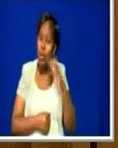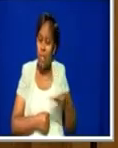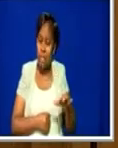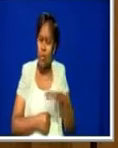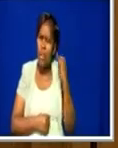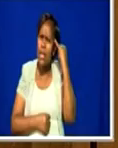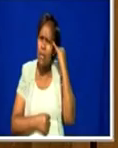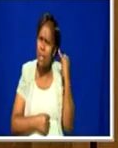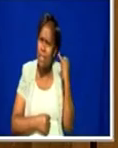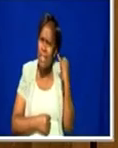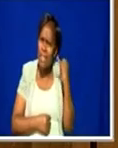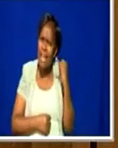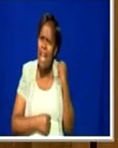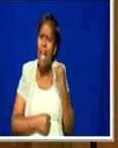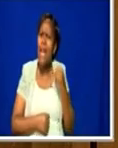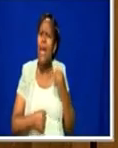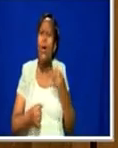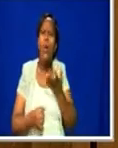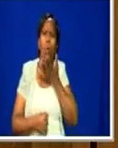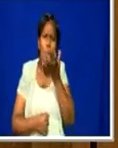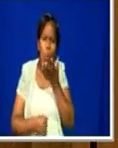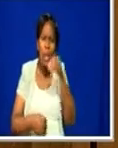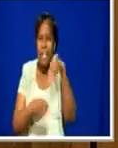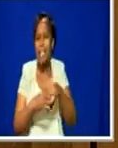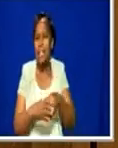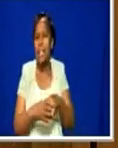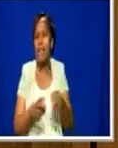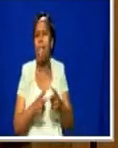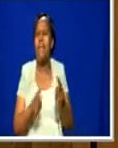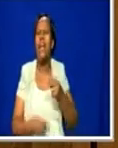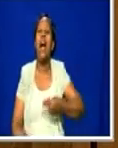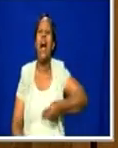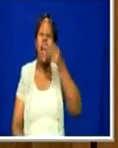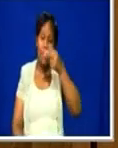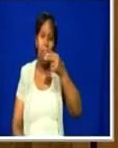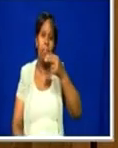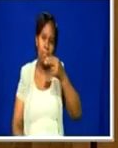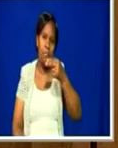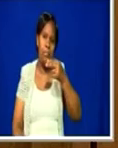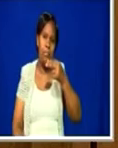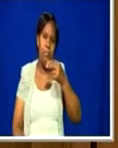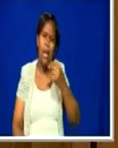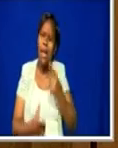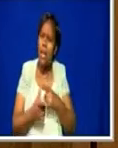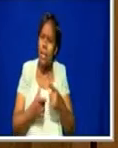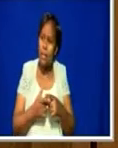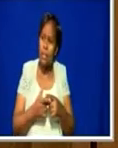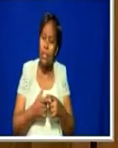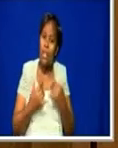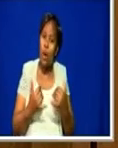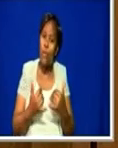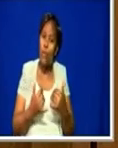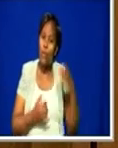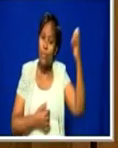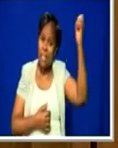can imagine the heat that is inside. It must definitely be higher than that. That yeah. Yes. And then now from